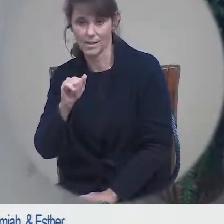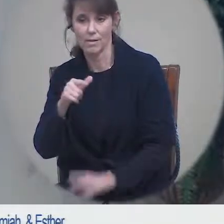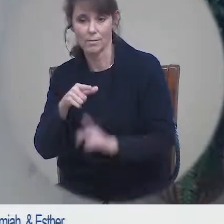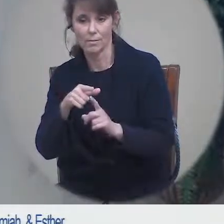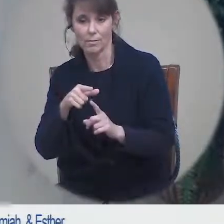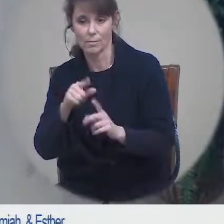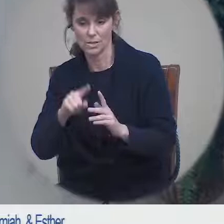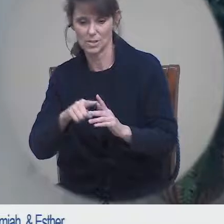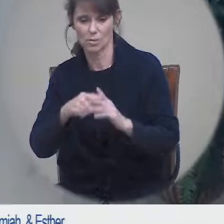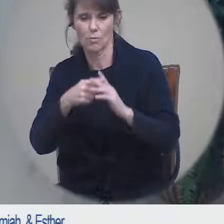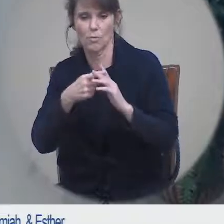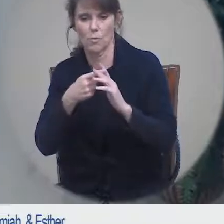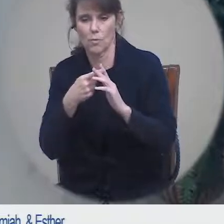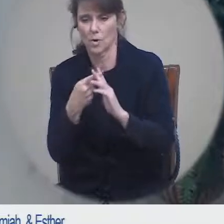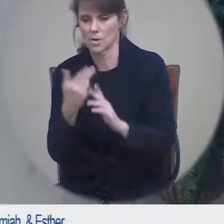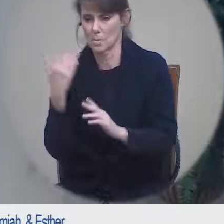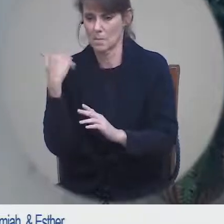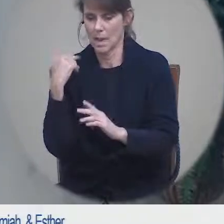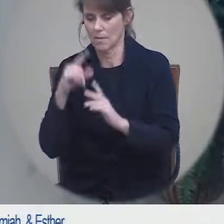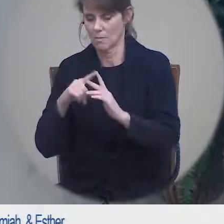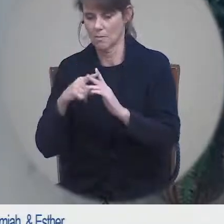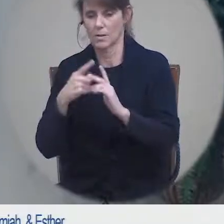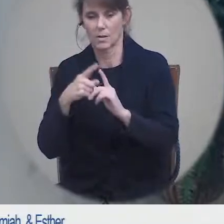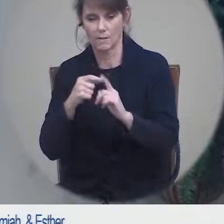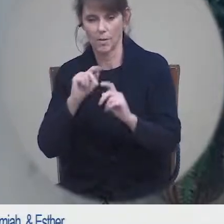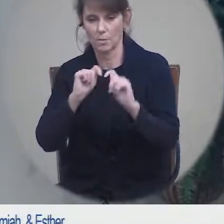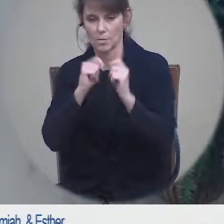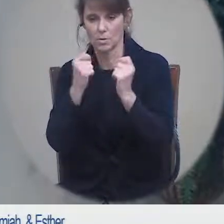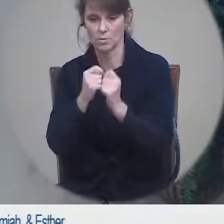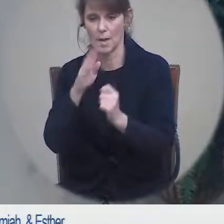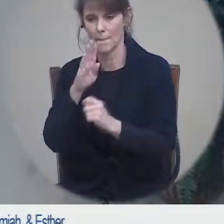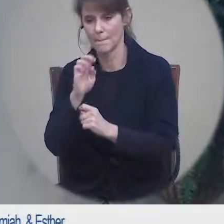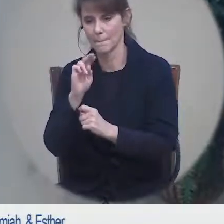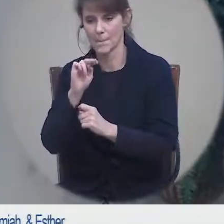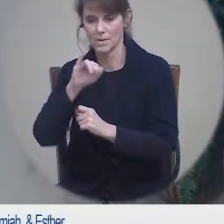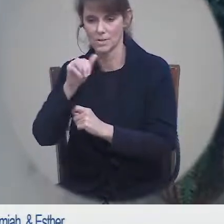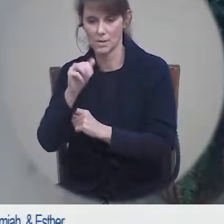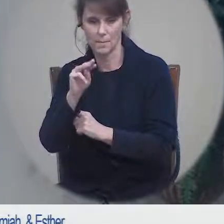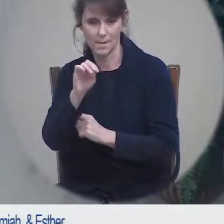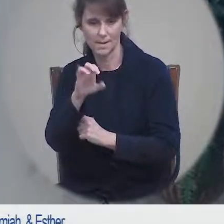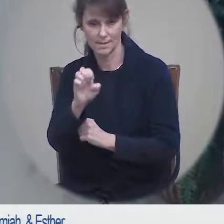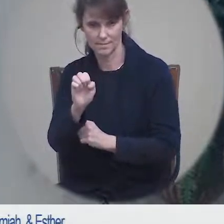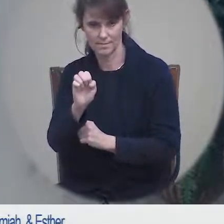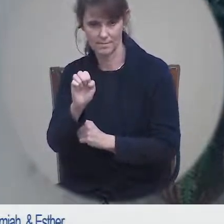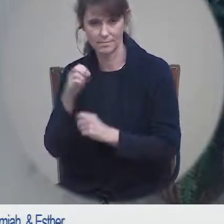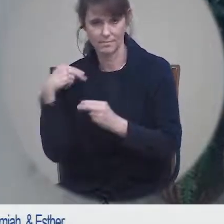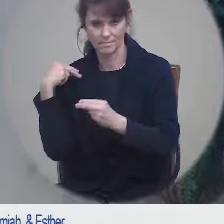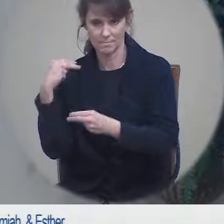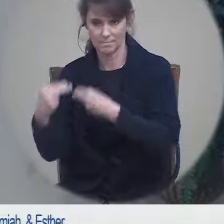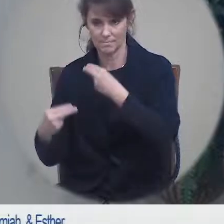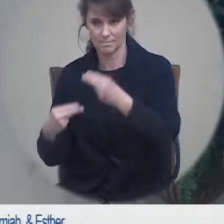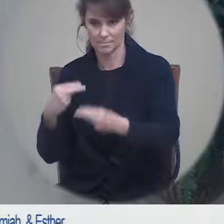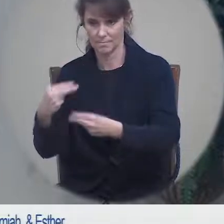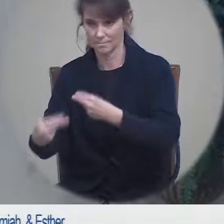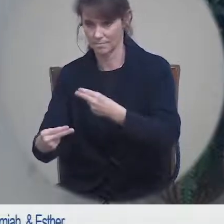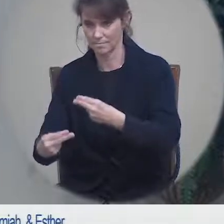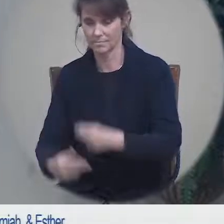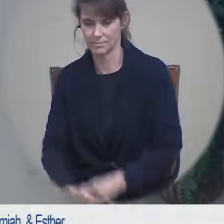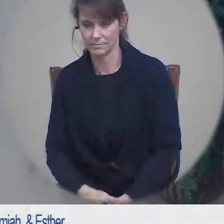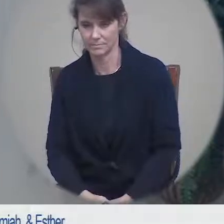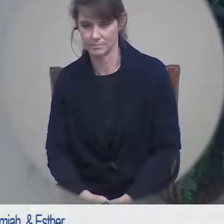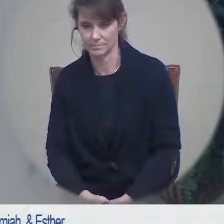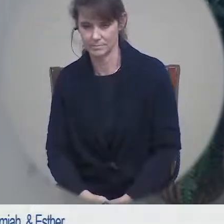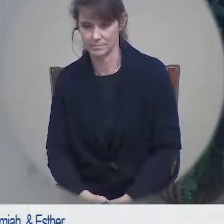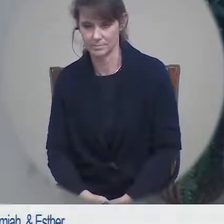The last statement in verse 32 of chapter 9 is this: the command of